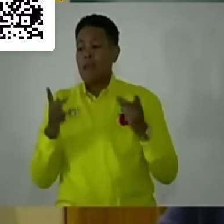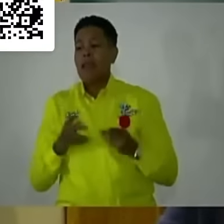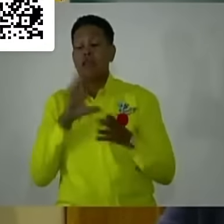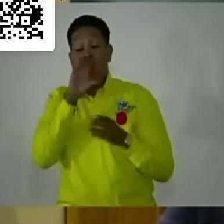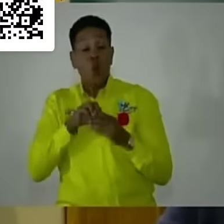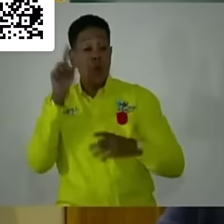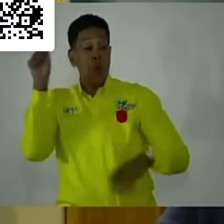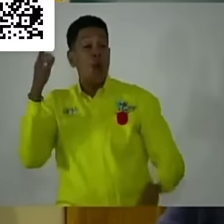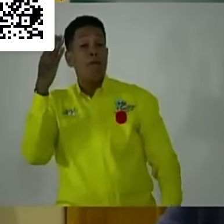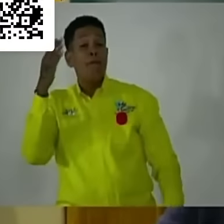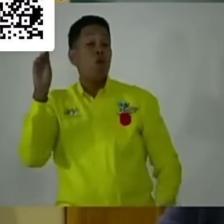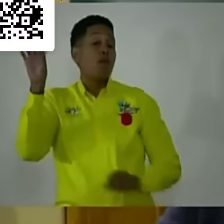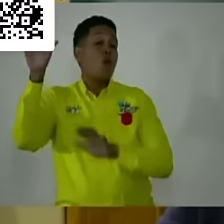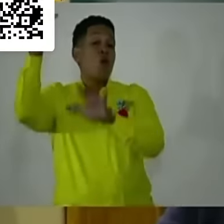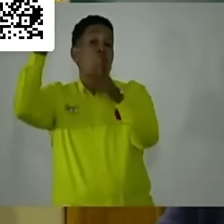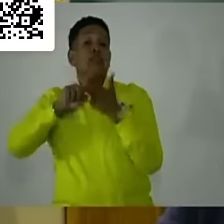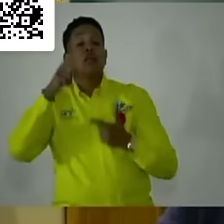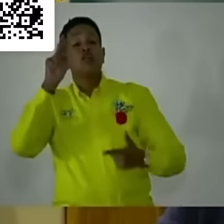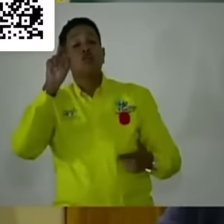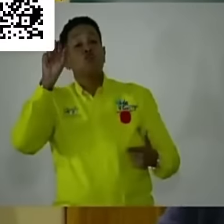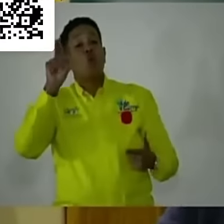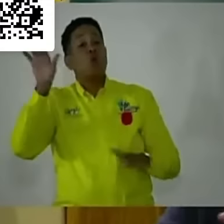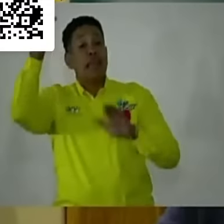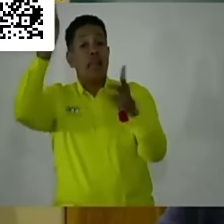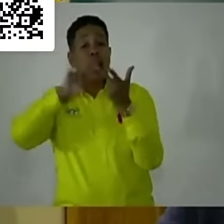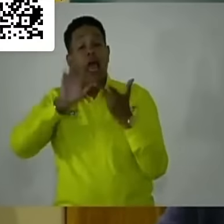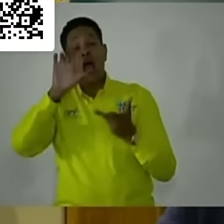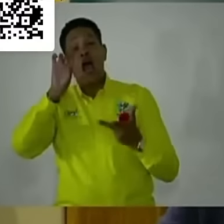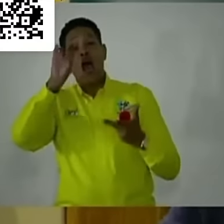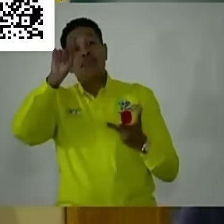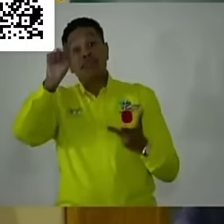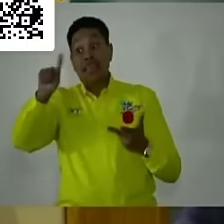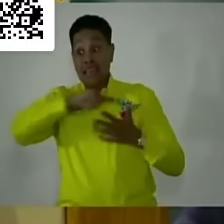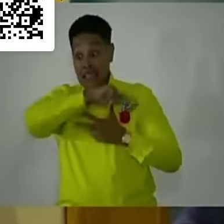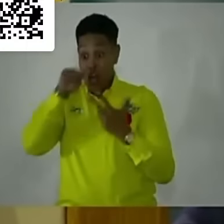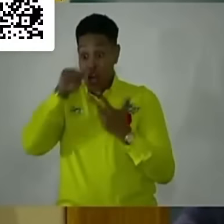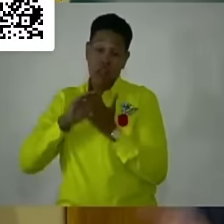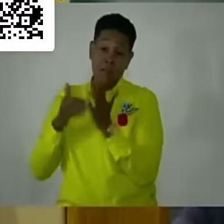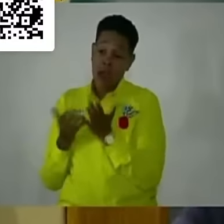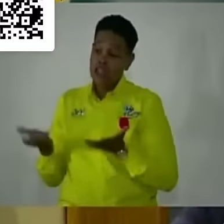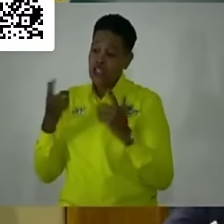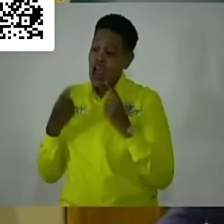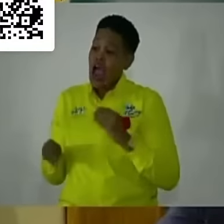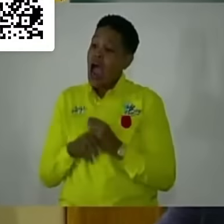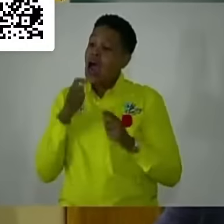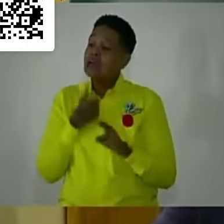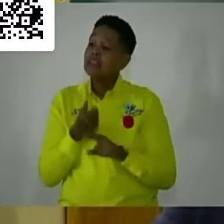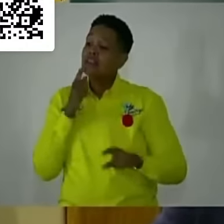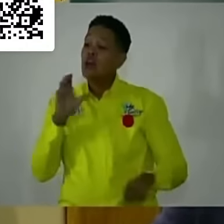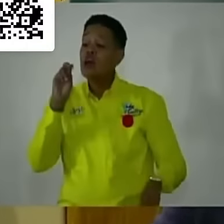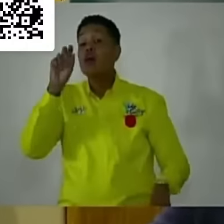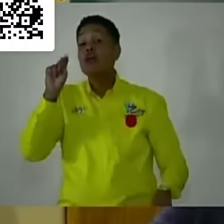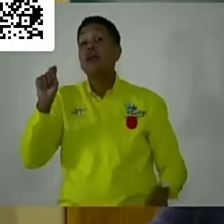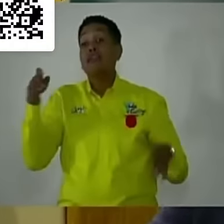including Blue Mountain, Rose Hill, and Content, all of those in Manchester. And the Content